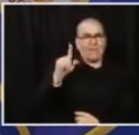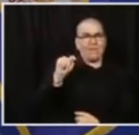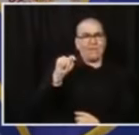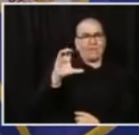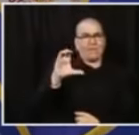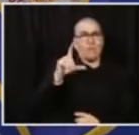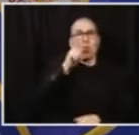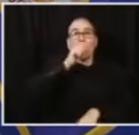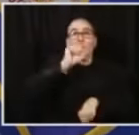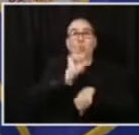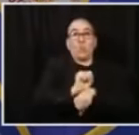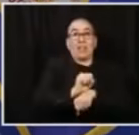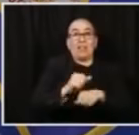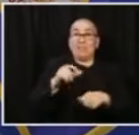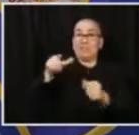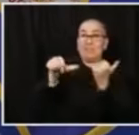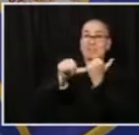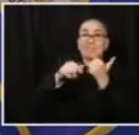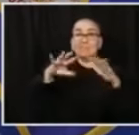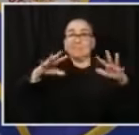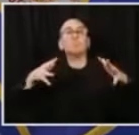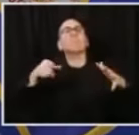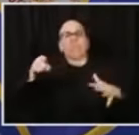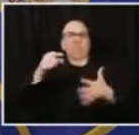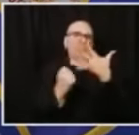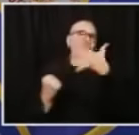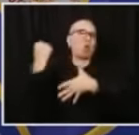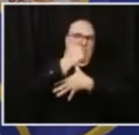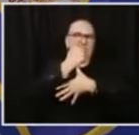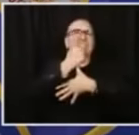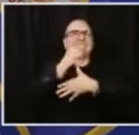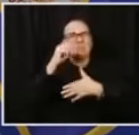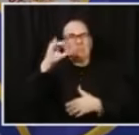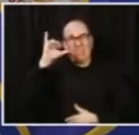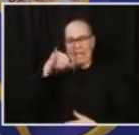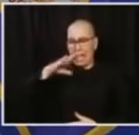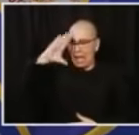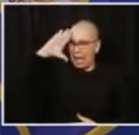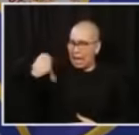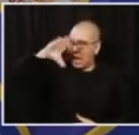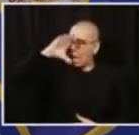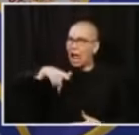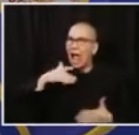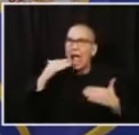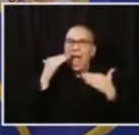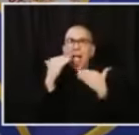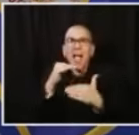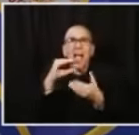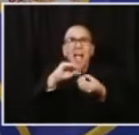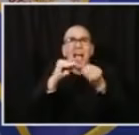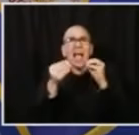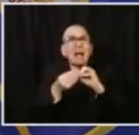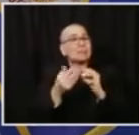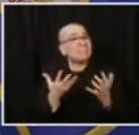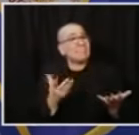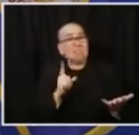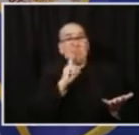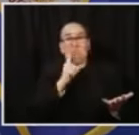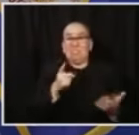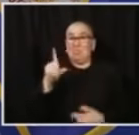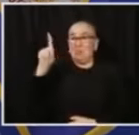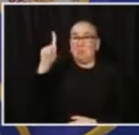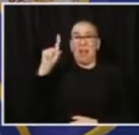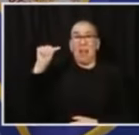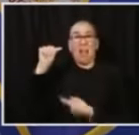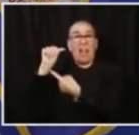phase. With limited supply, we also understood that at least initially, we would not be able to vaccinate all healthcare workers and all workers